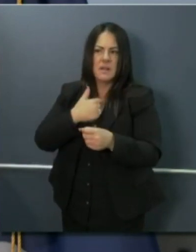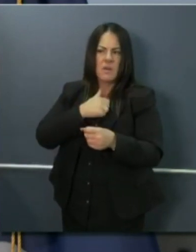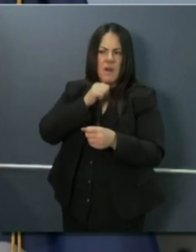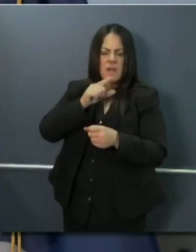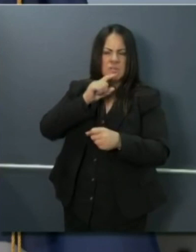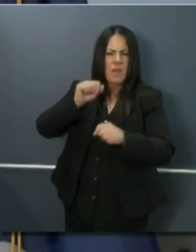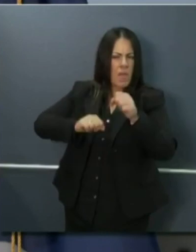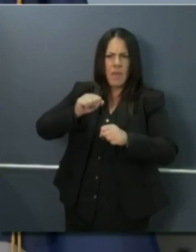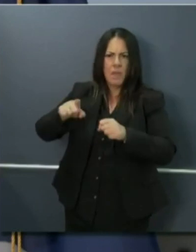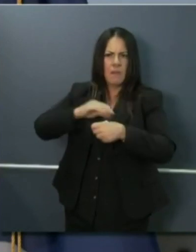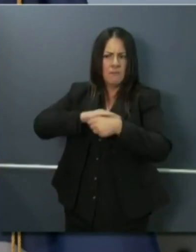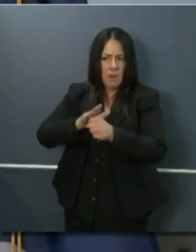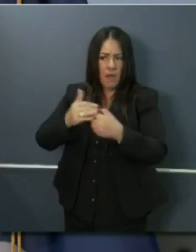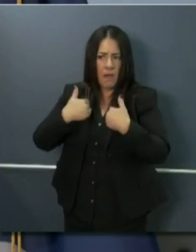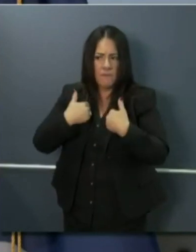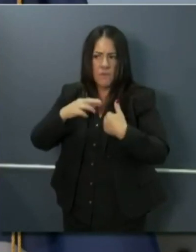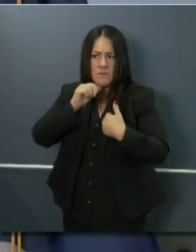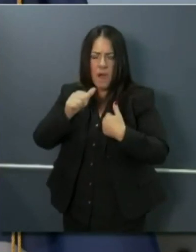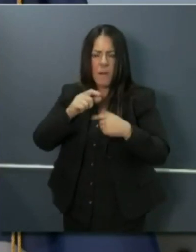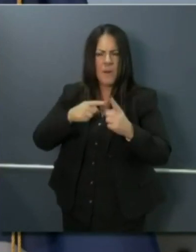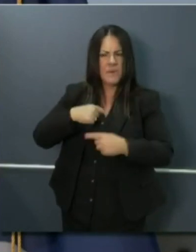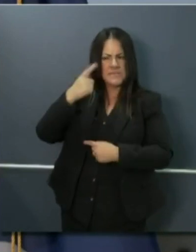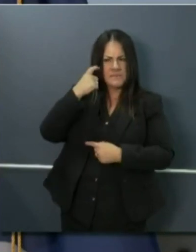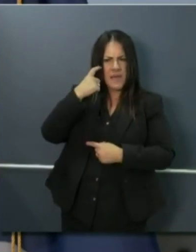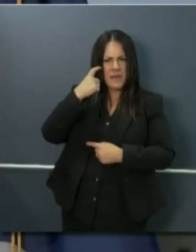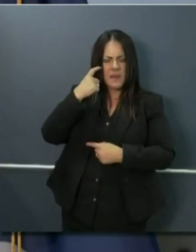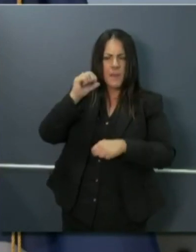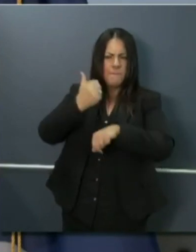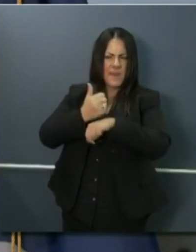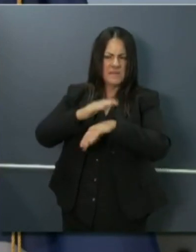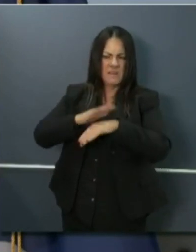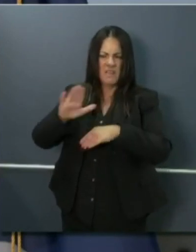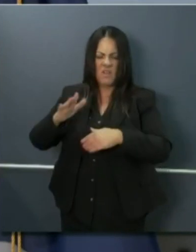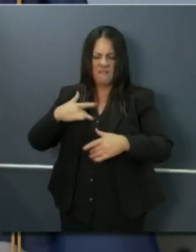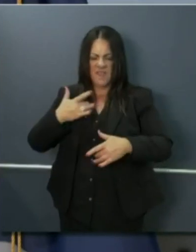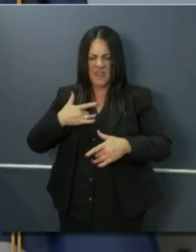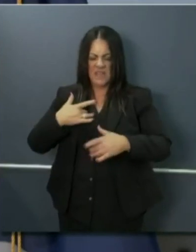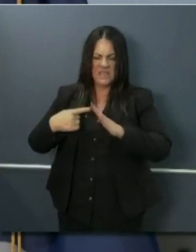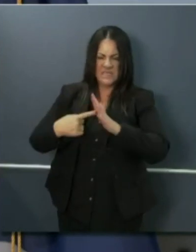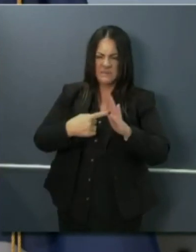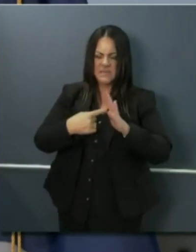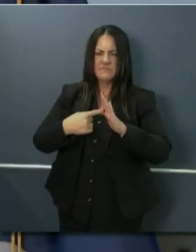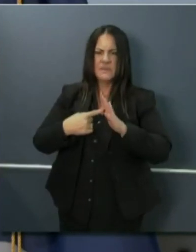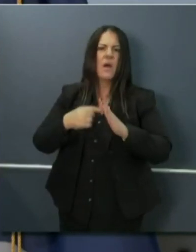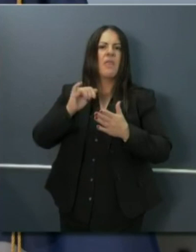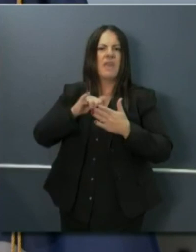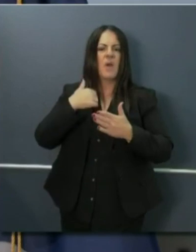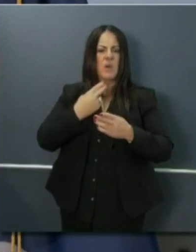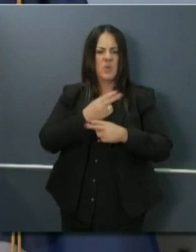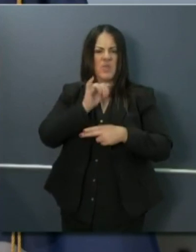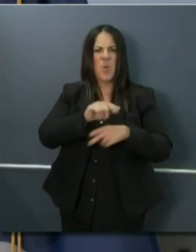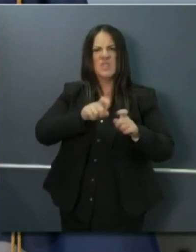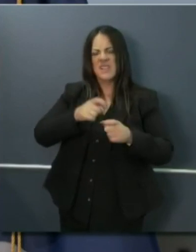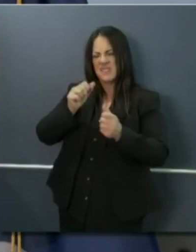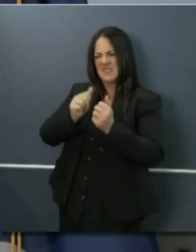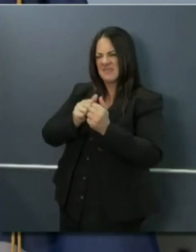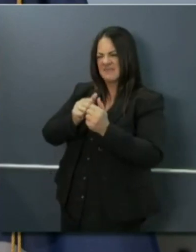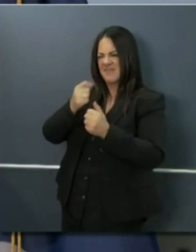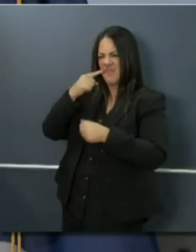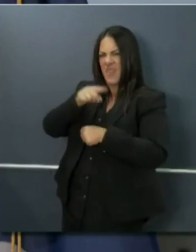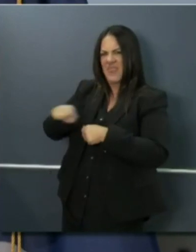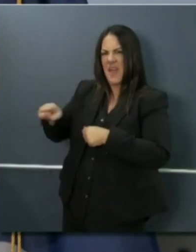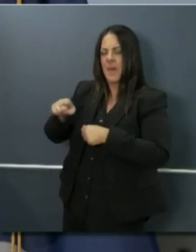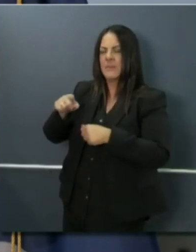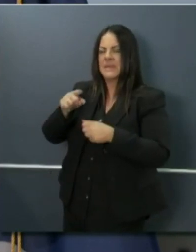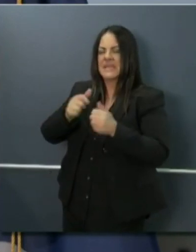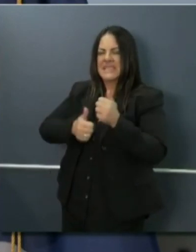are COVID-19 positive, but we suspect they are based on their symptoms, the test so that we can take care of them in the safest, most efficient